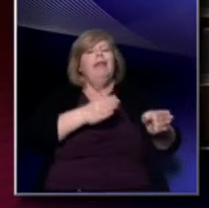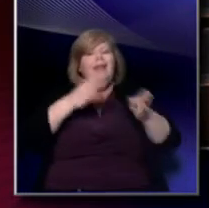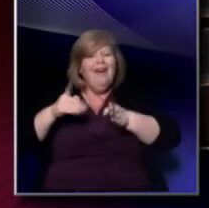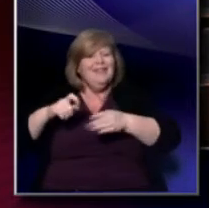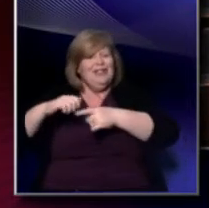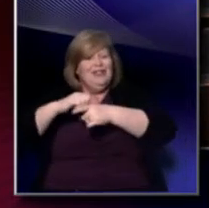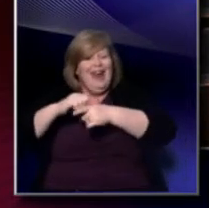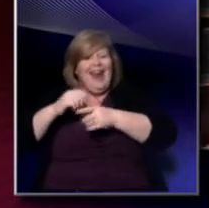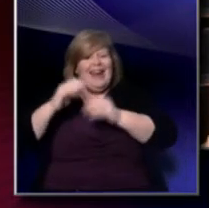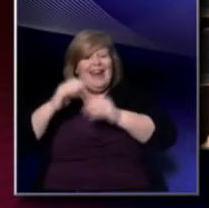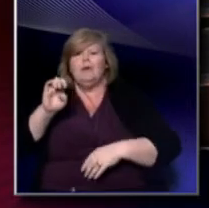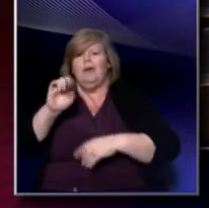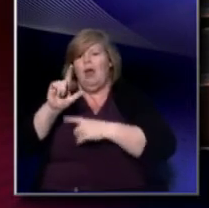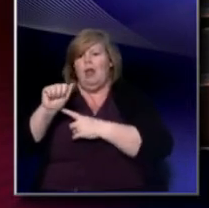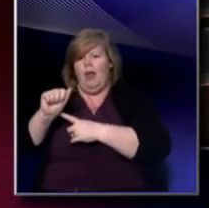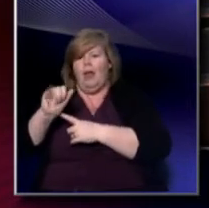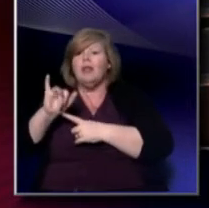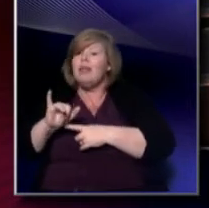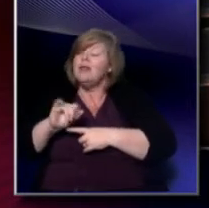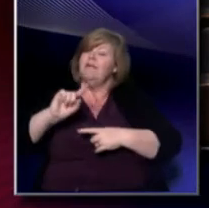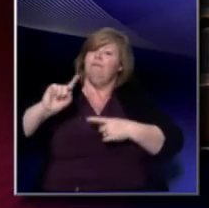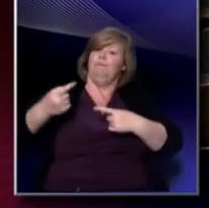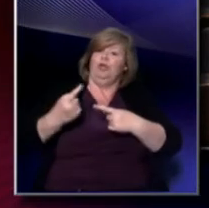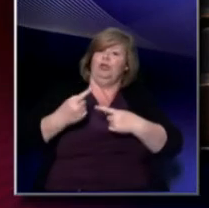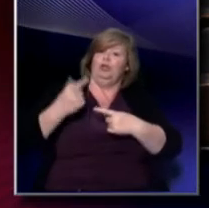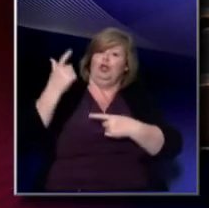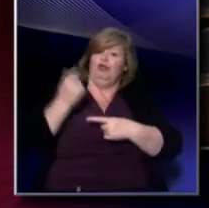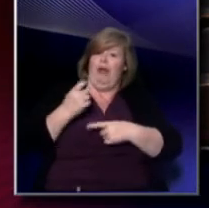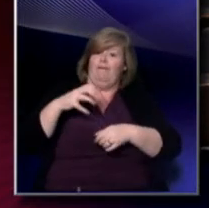on that. So at the beginning of the school,